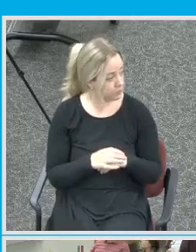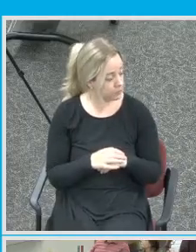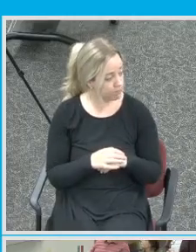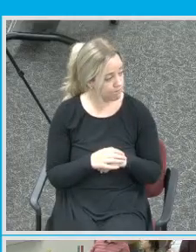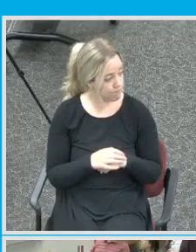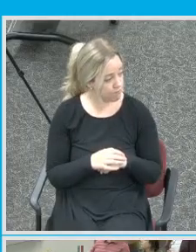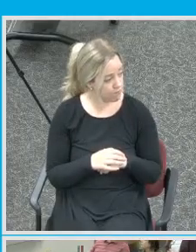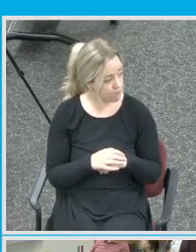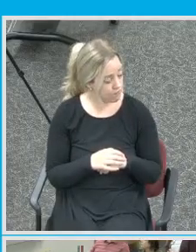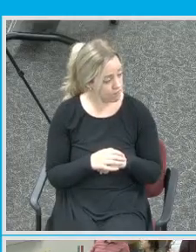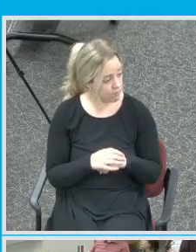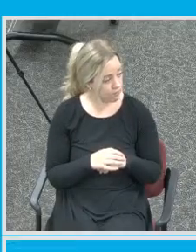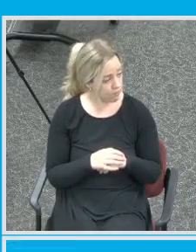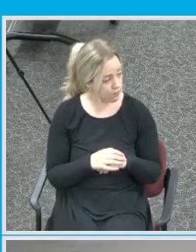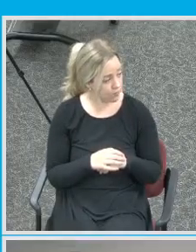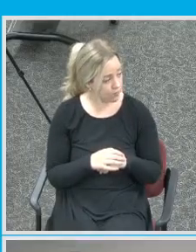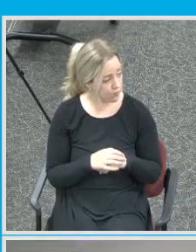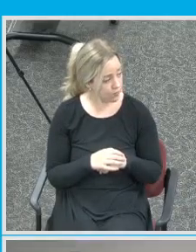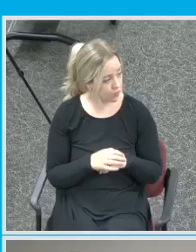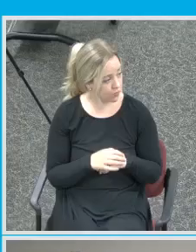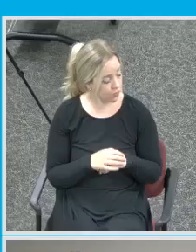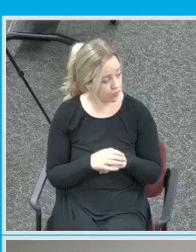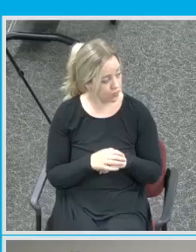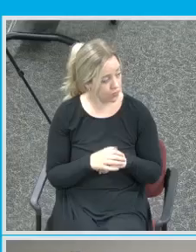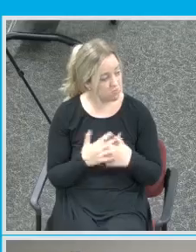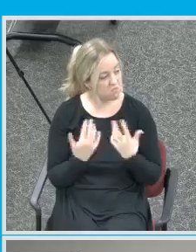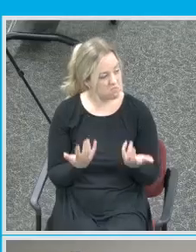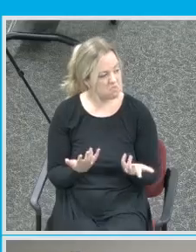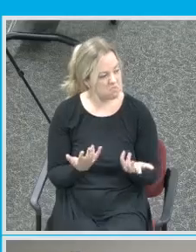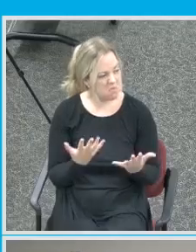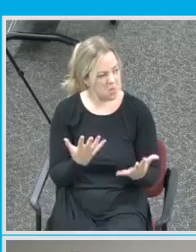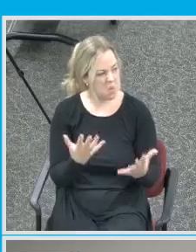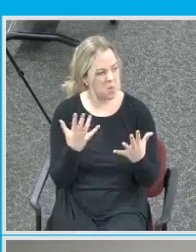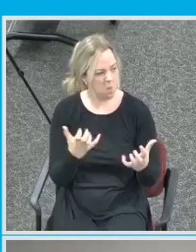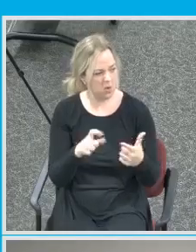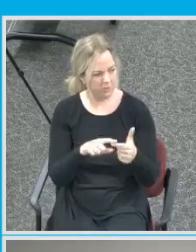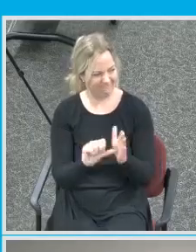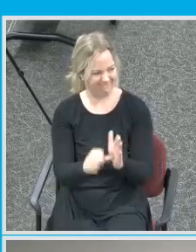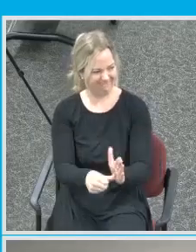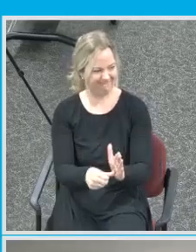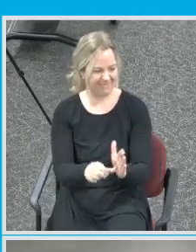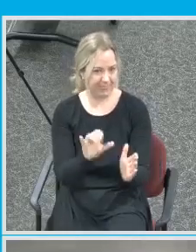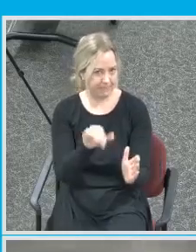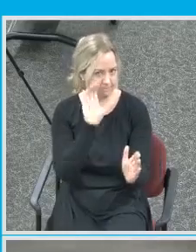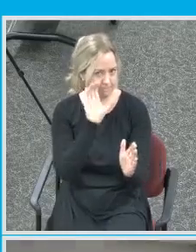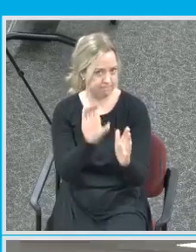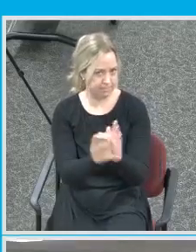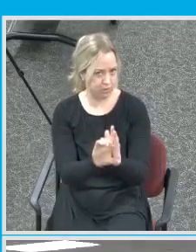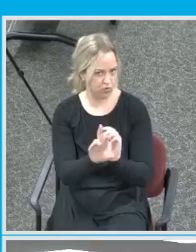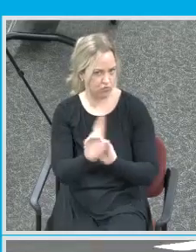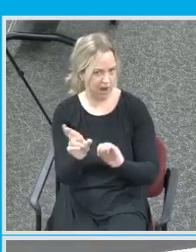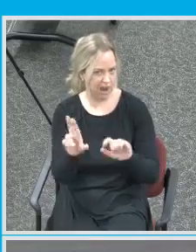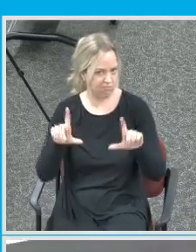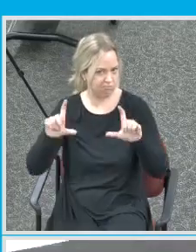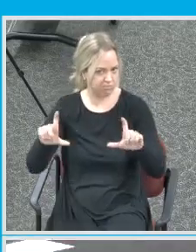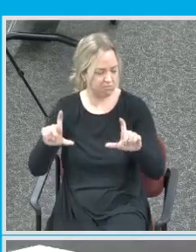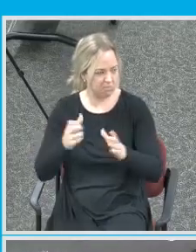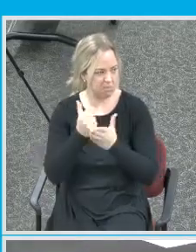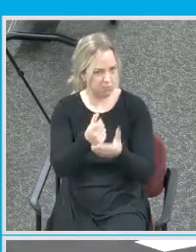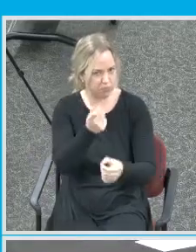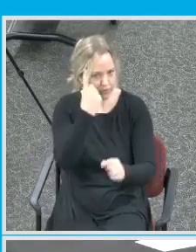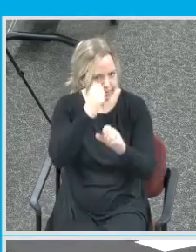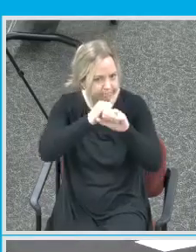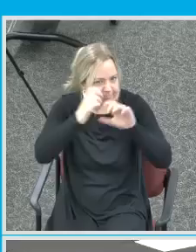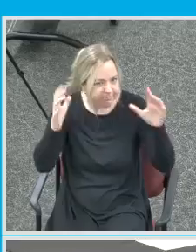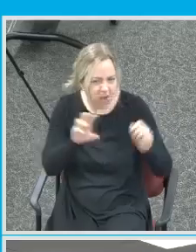Okay, so I'm going to focus actually on that graphic to the right so you can understand about